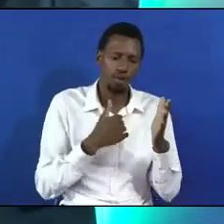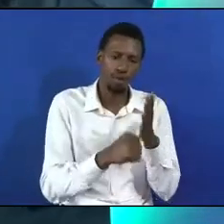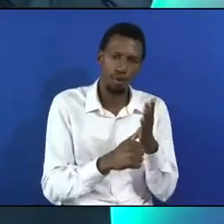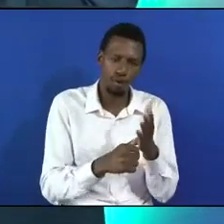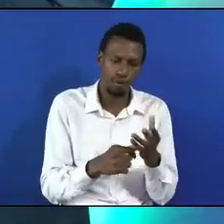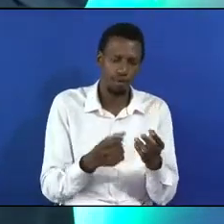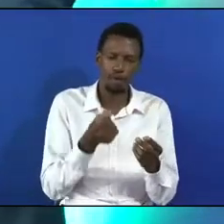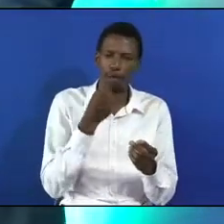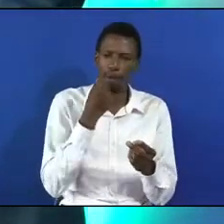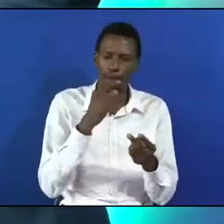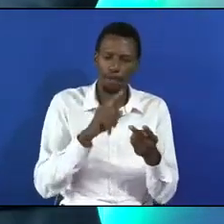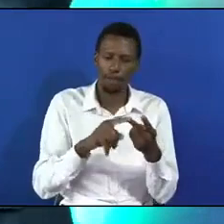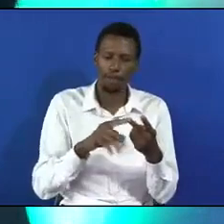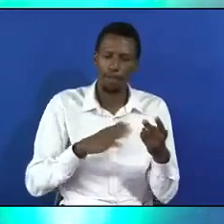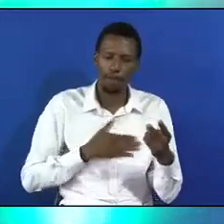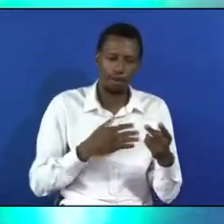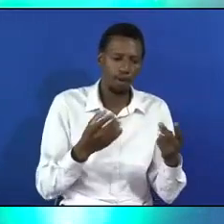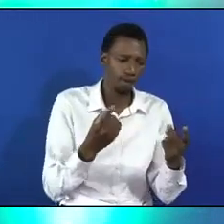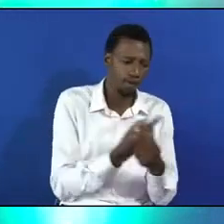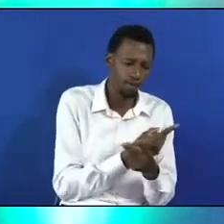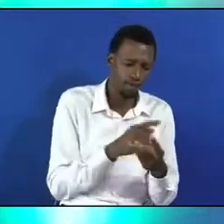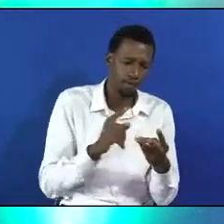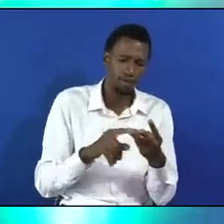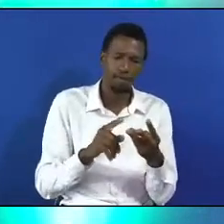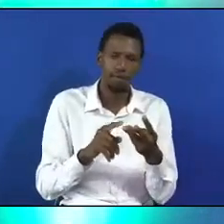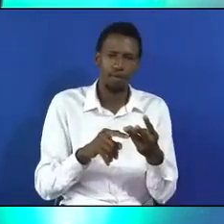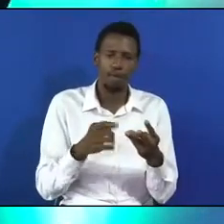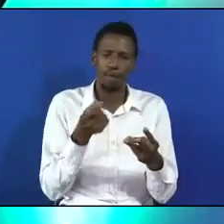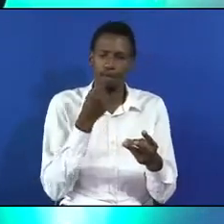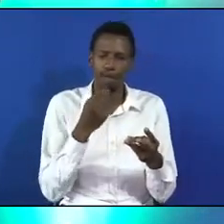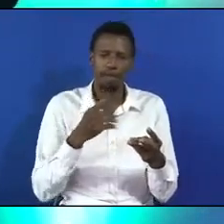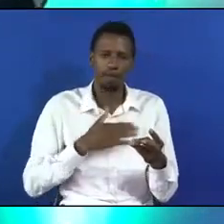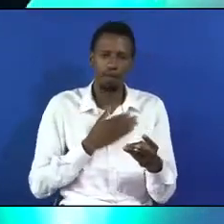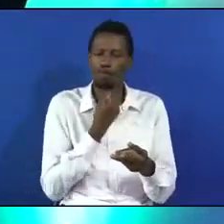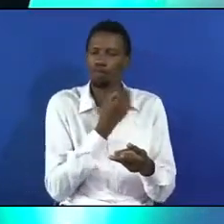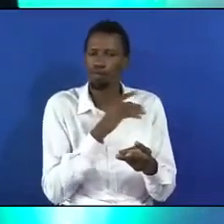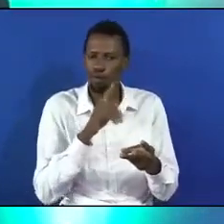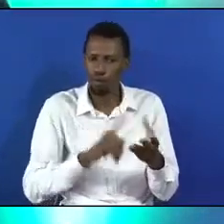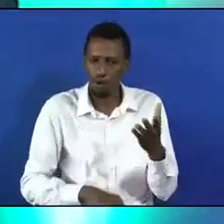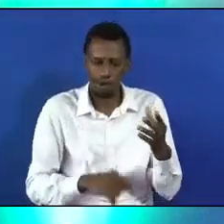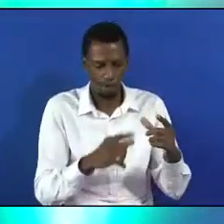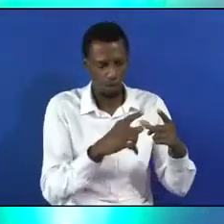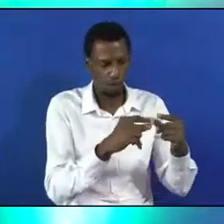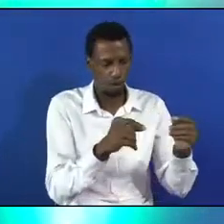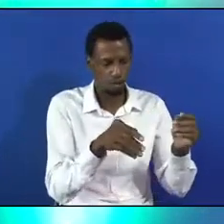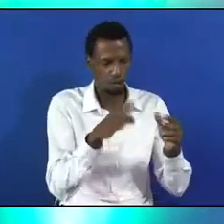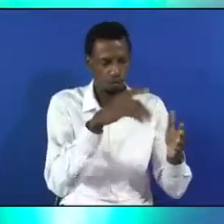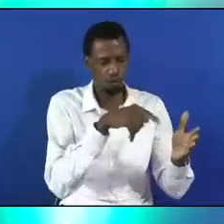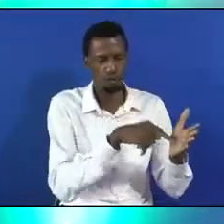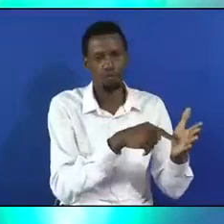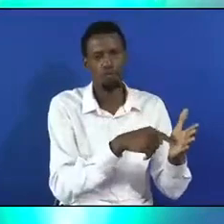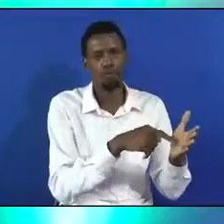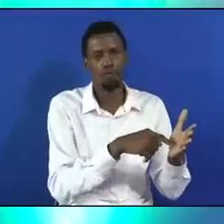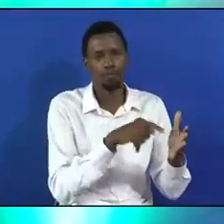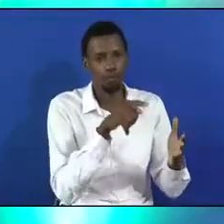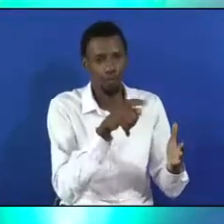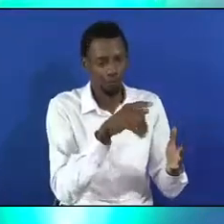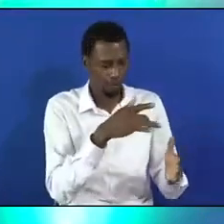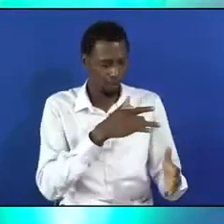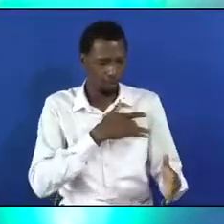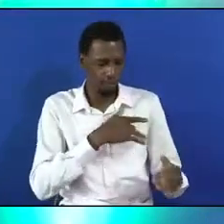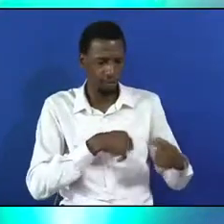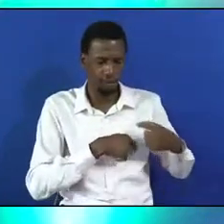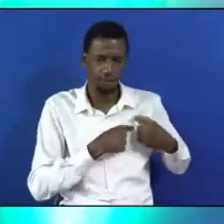medicine to our differences, the medicine to our hatreds is none other than the Word of God. The Word of God crushes our